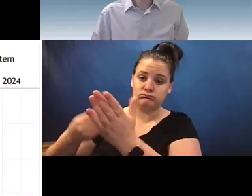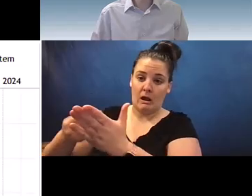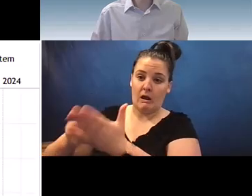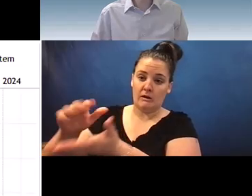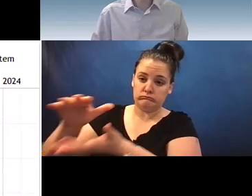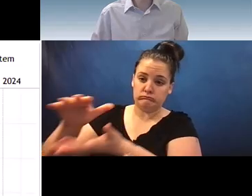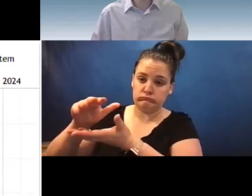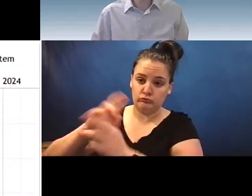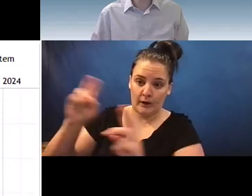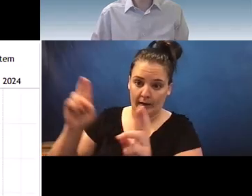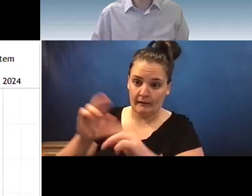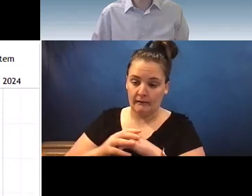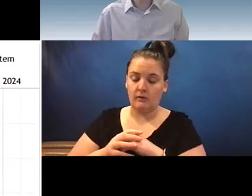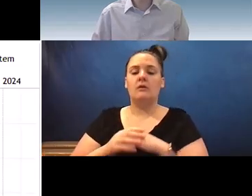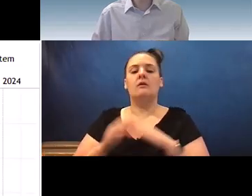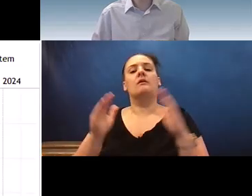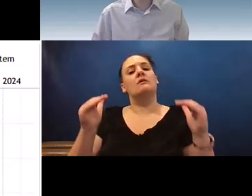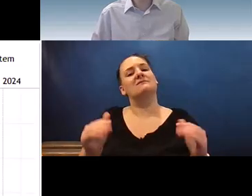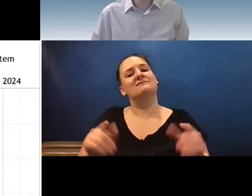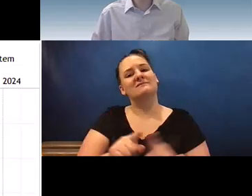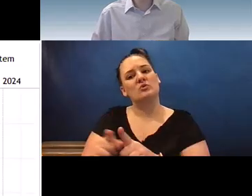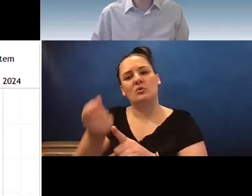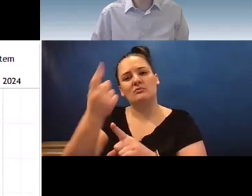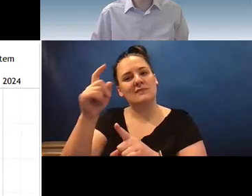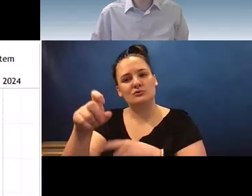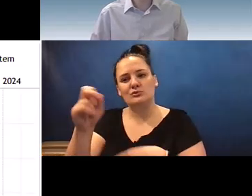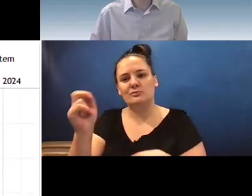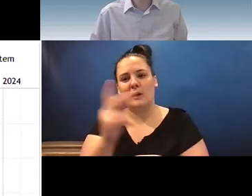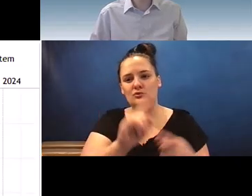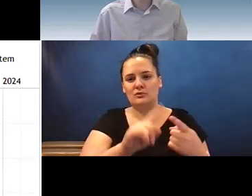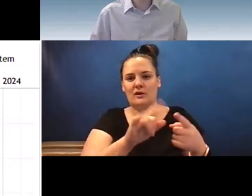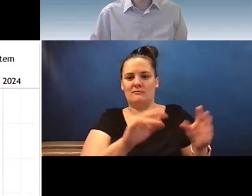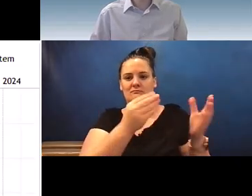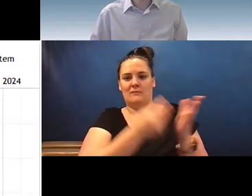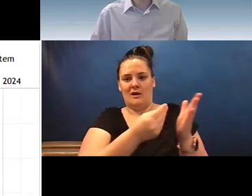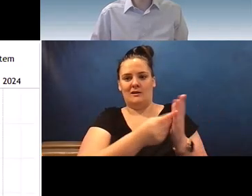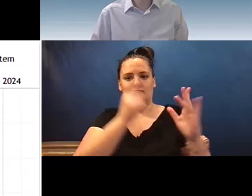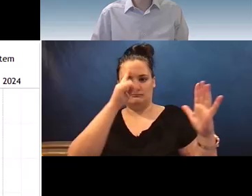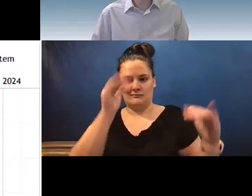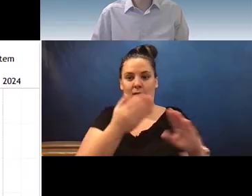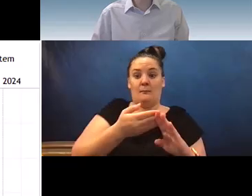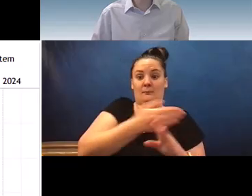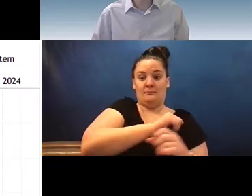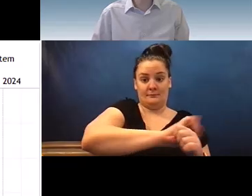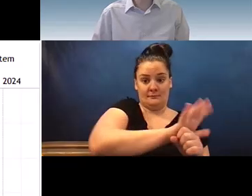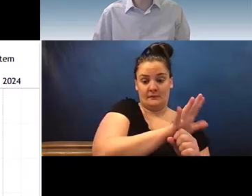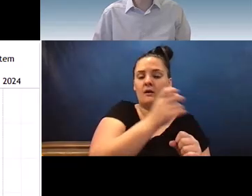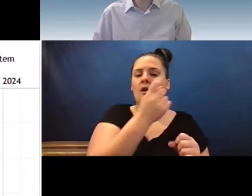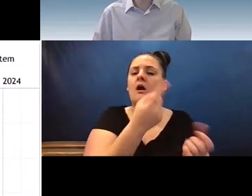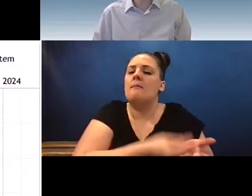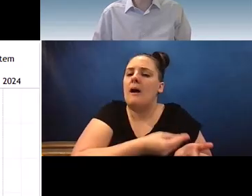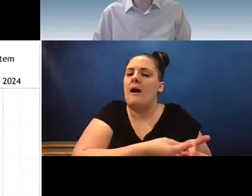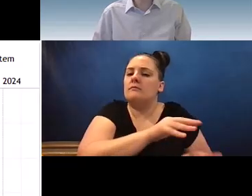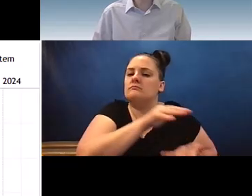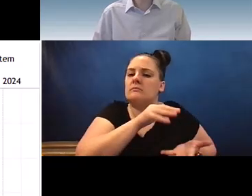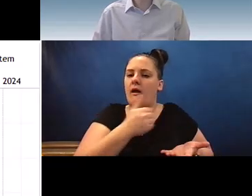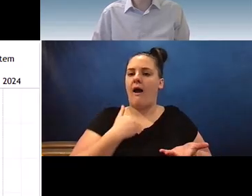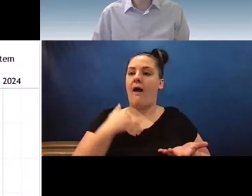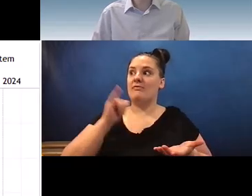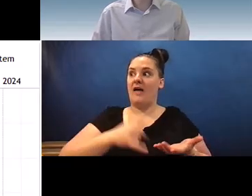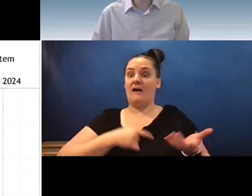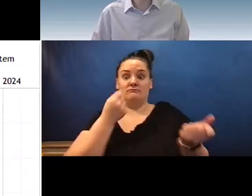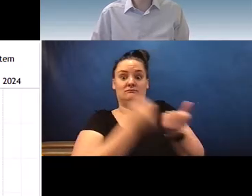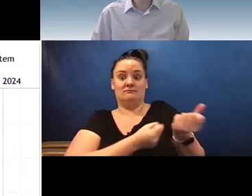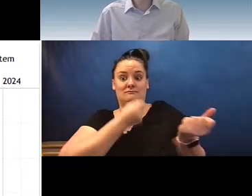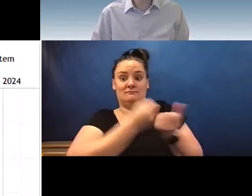Overall, days cash on hand medians have returned to values before the COVID-19 pandemic, where days cash on hand was buoyed by federal stimulus dollars